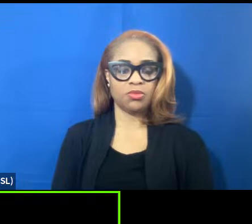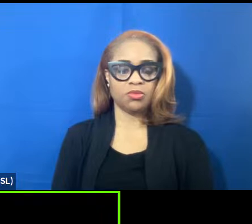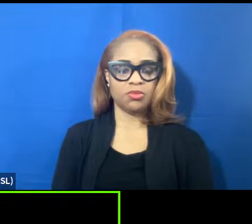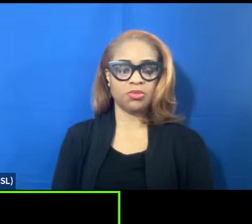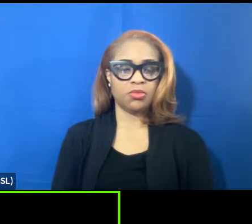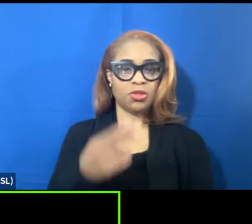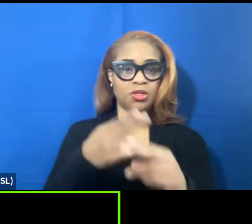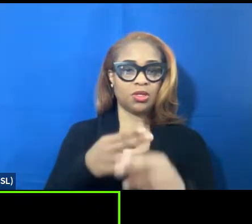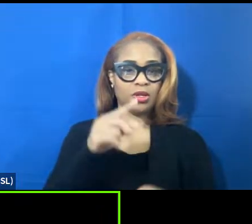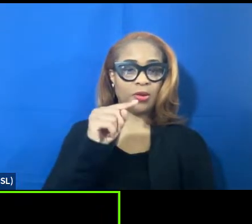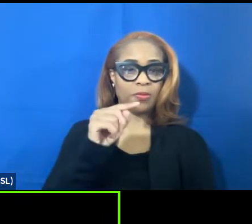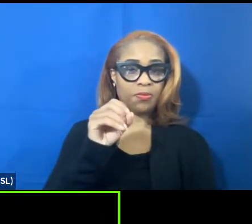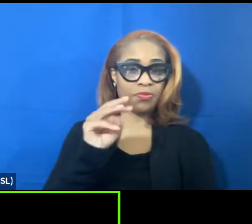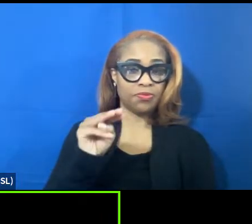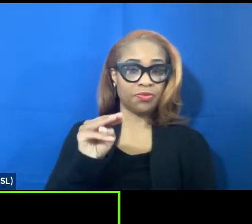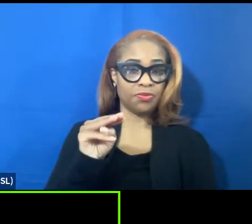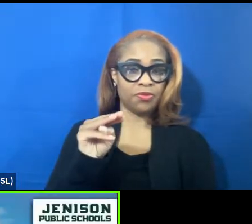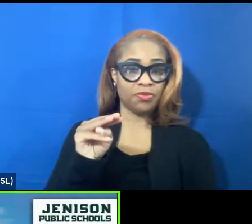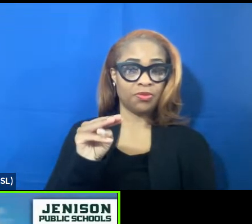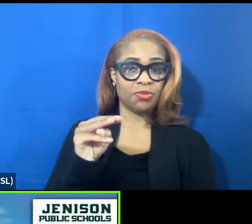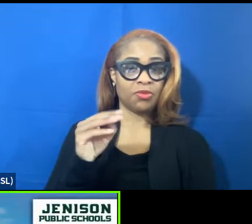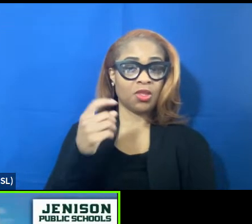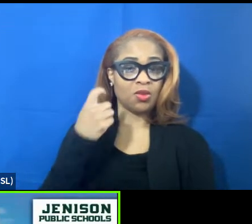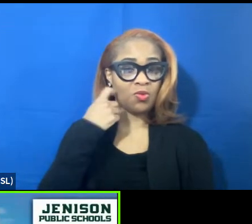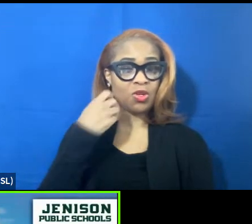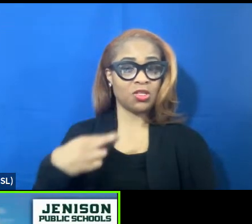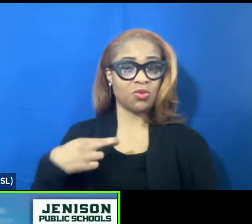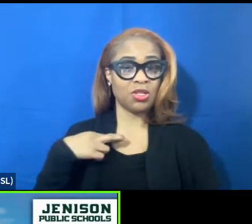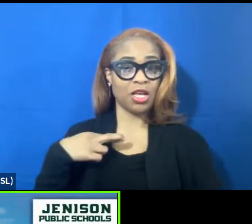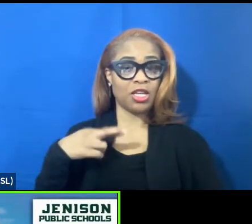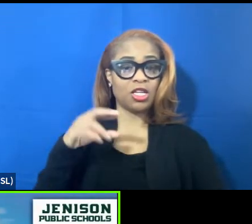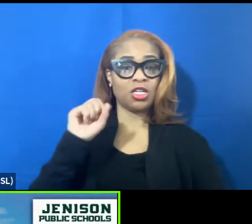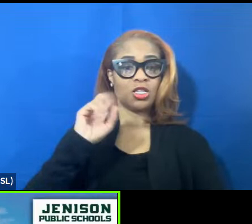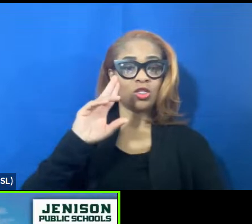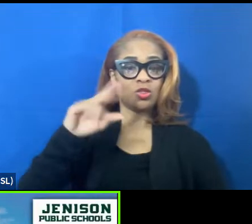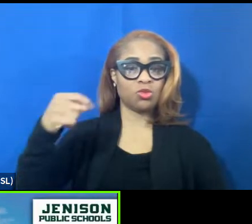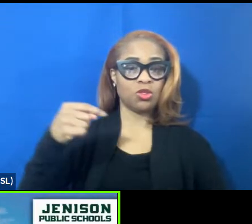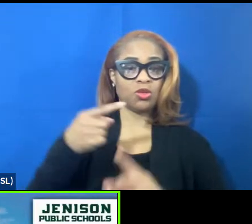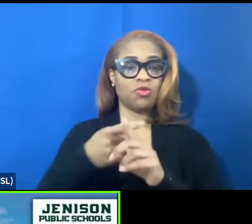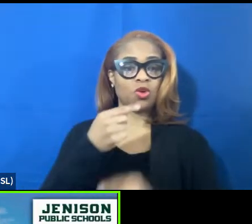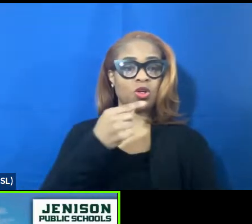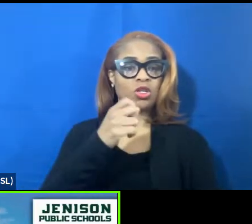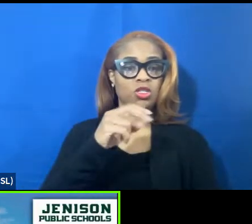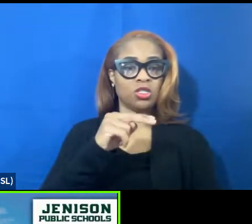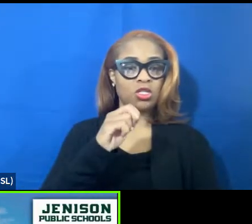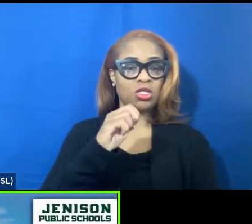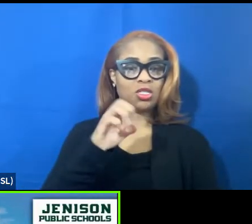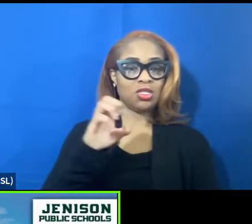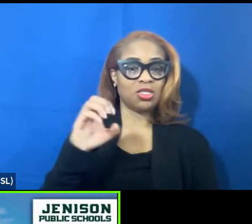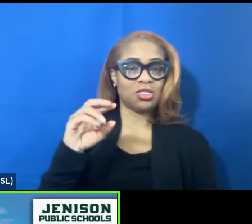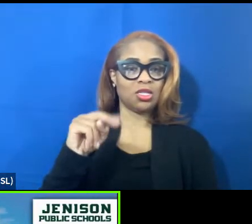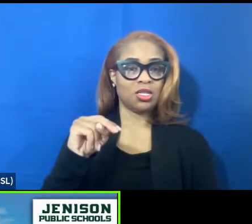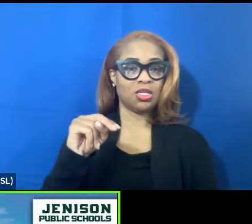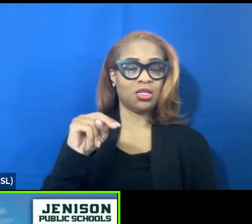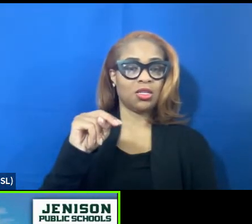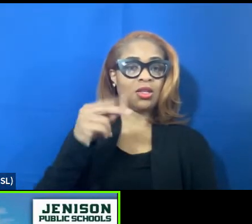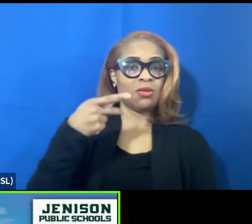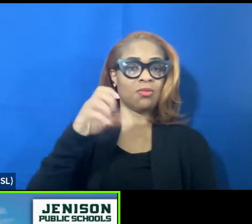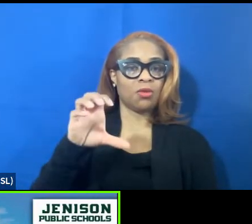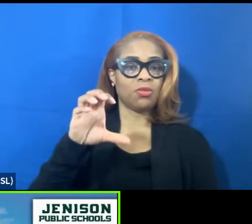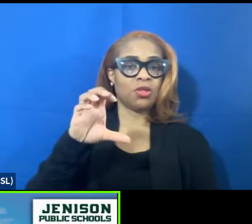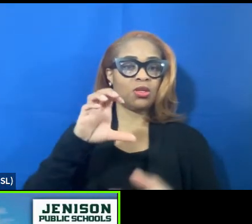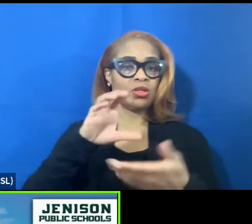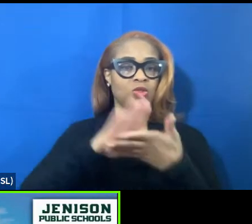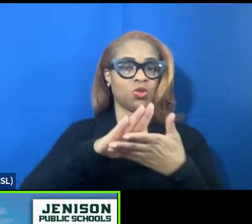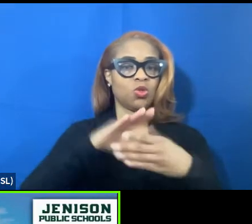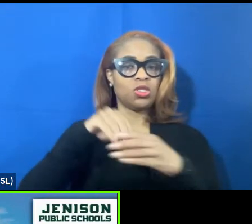my name is tom tenbrink i am the recently retired superintendent of jenison public schools located in georgetown township our nationally